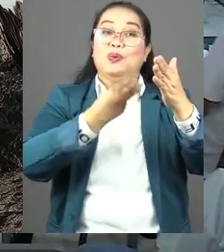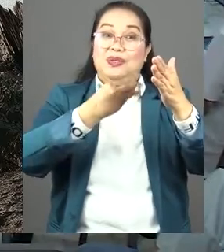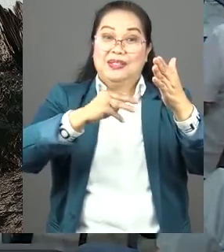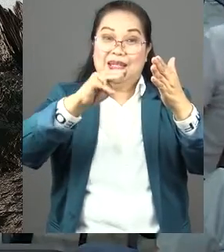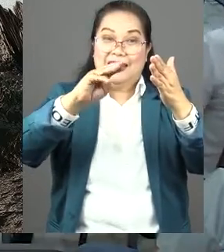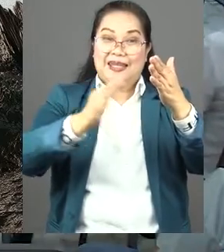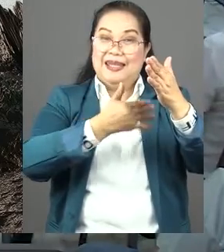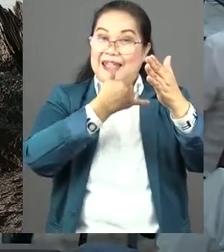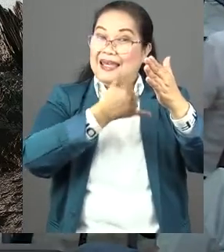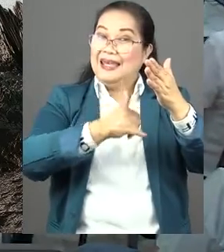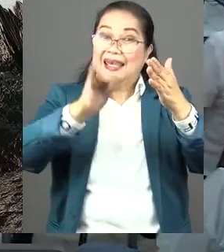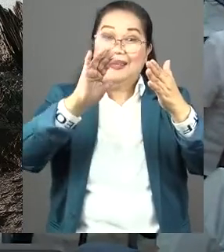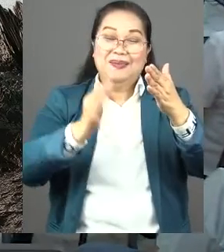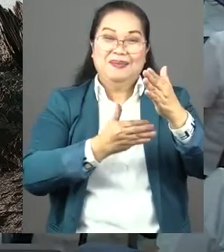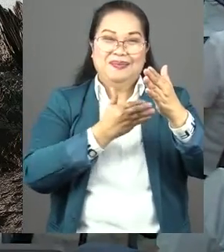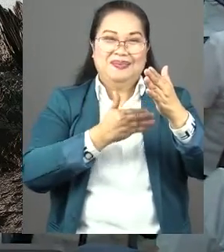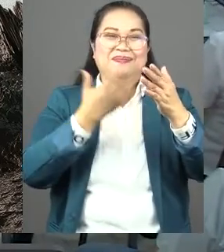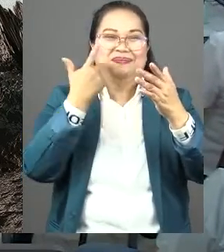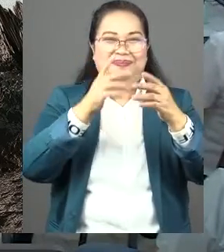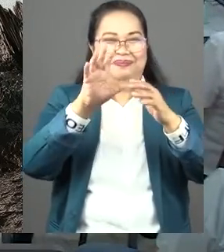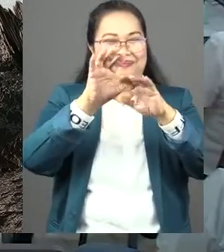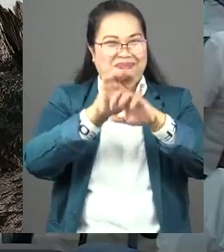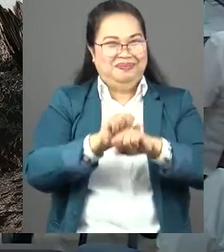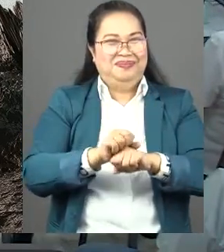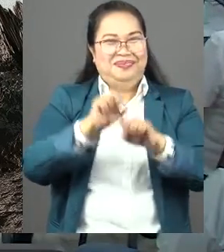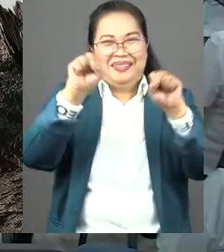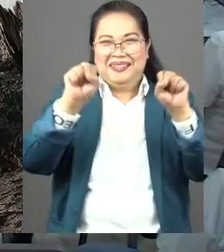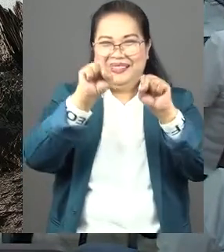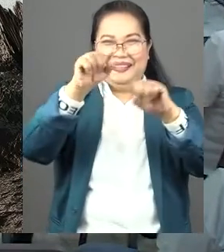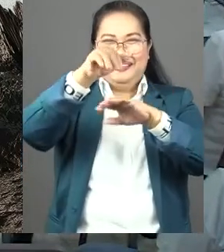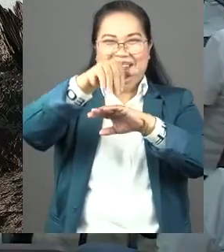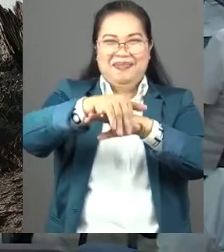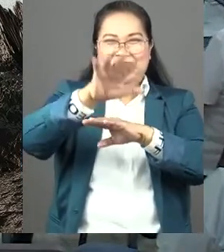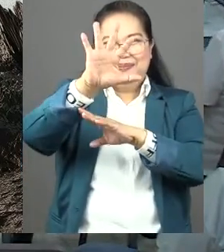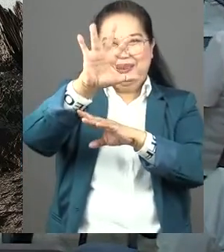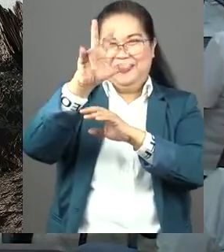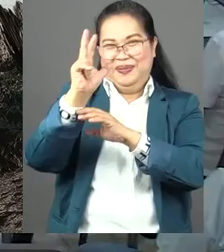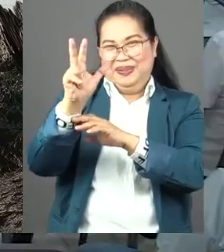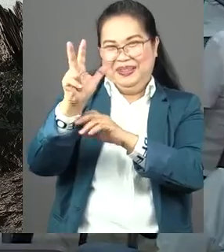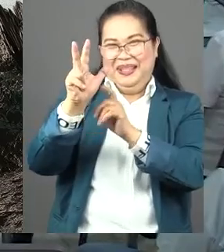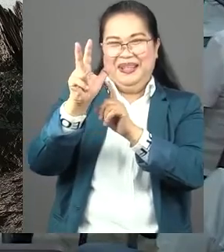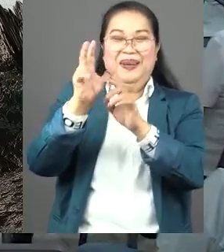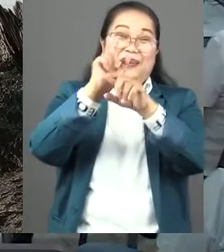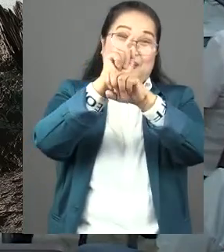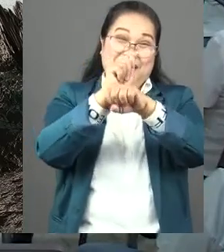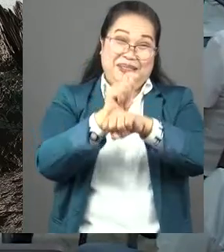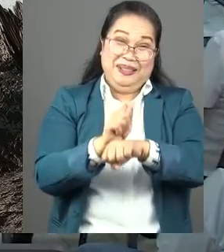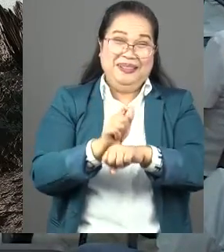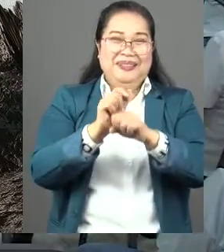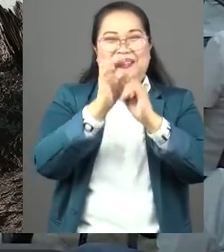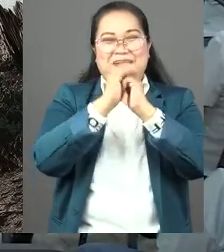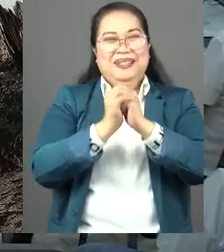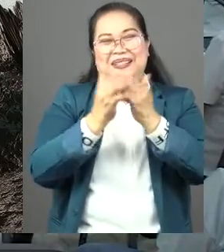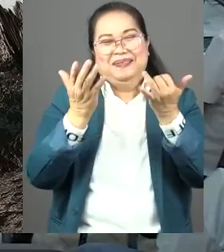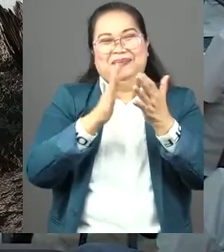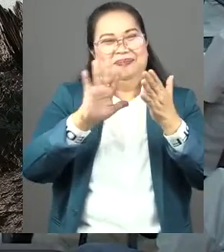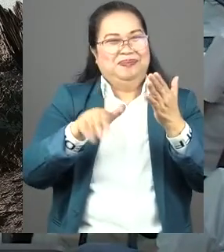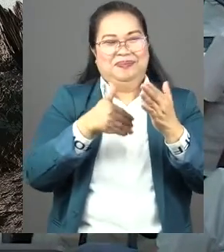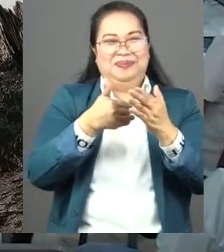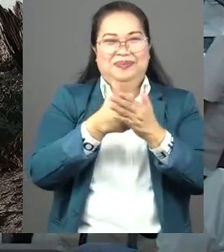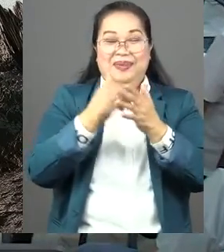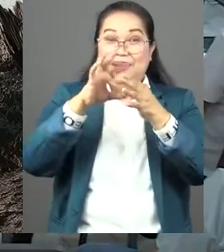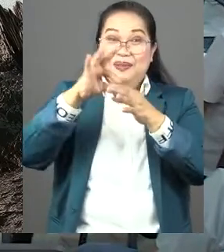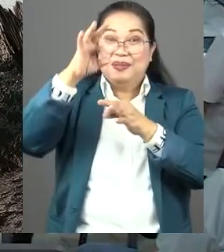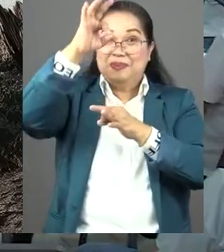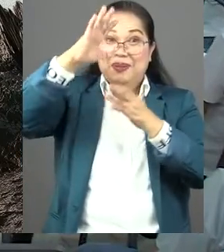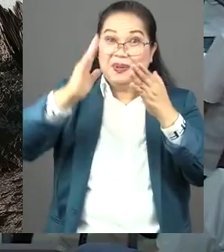hymns, that's what we usually sing on Saturday night every 5:30, our traditional service is all hymns, and spiritual